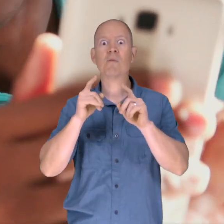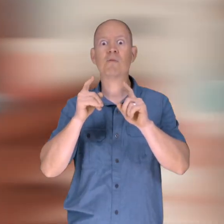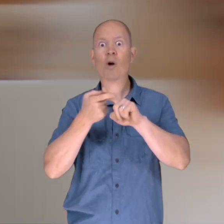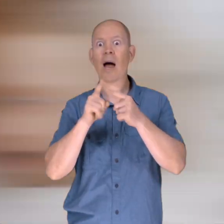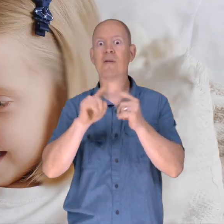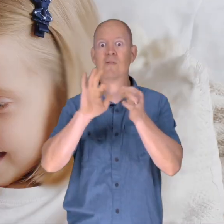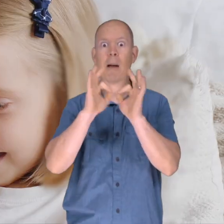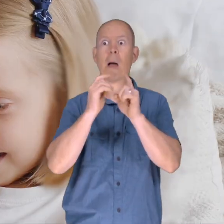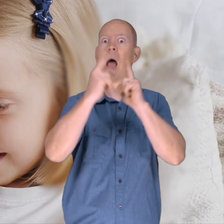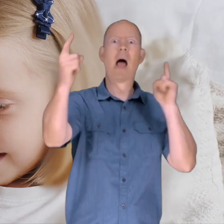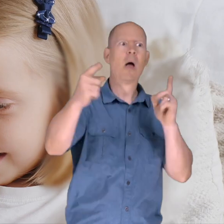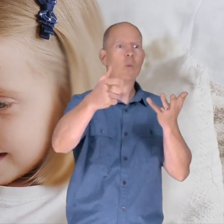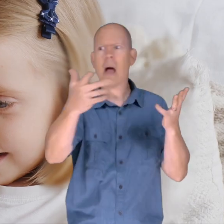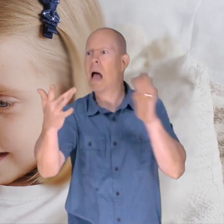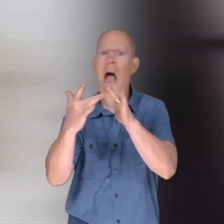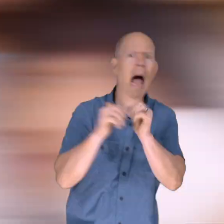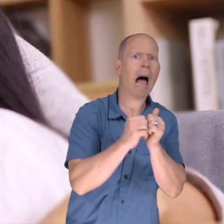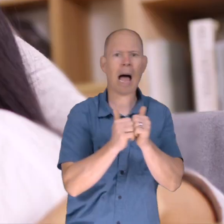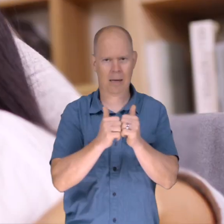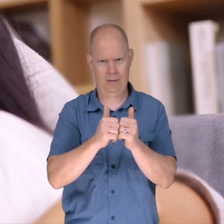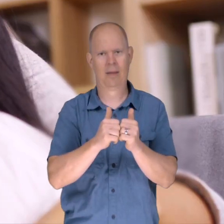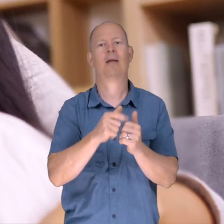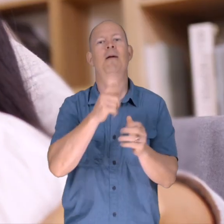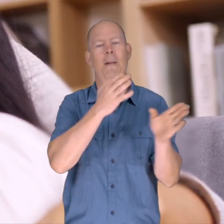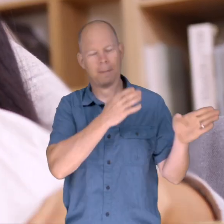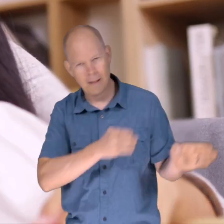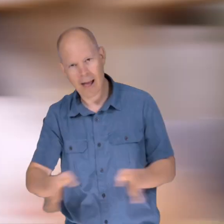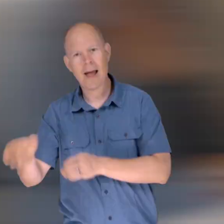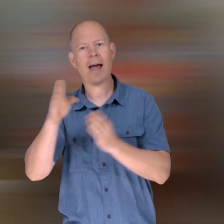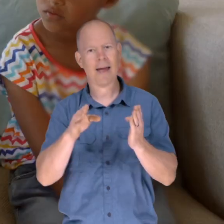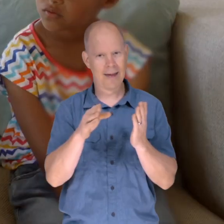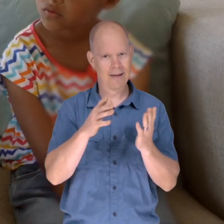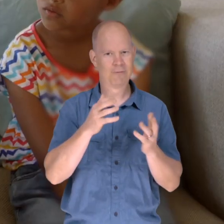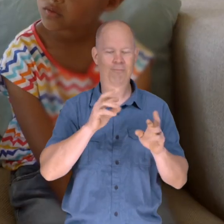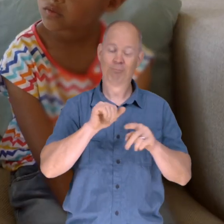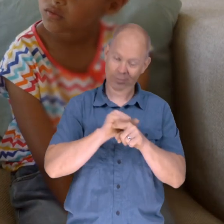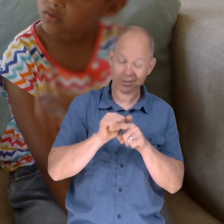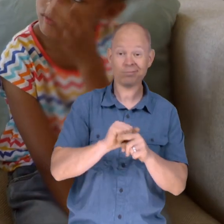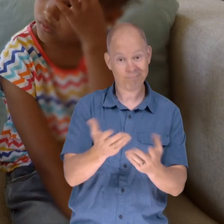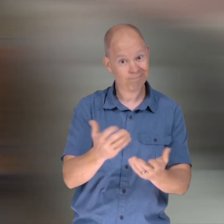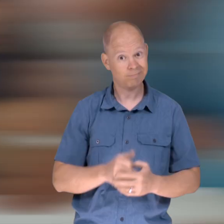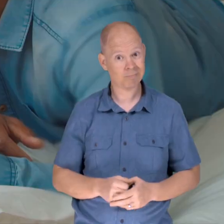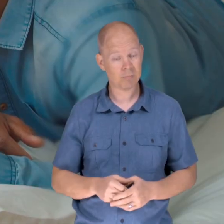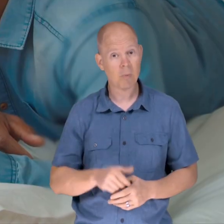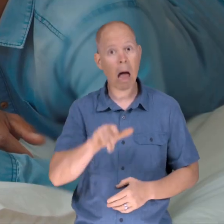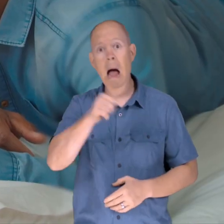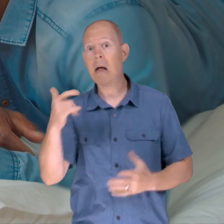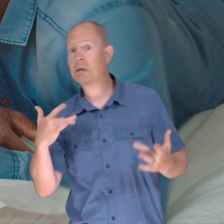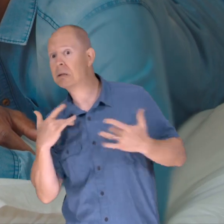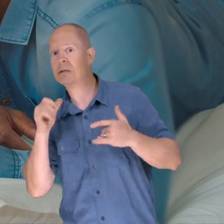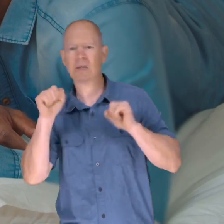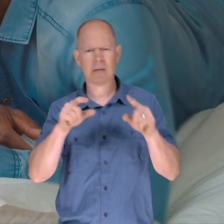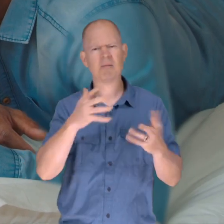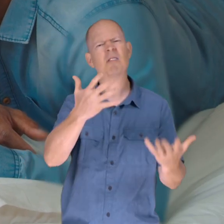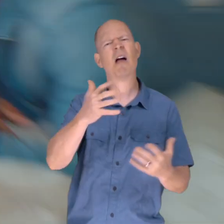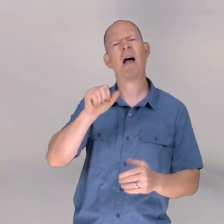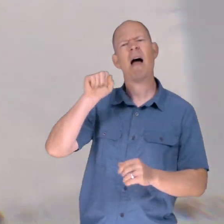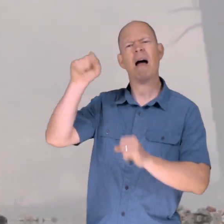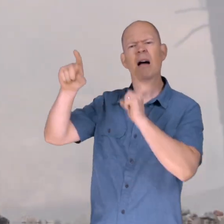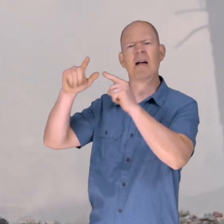apart. Don't be afraid to talk to your parents or another trusted adult if you have any questions or worries.